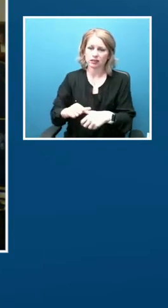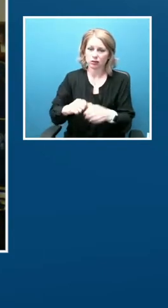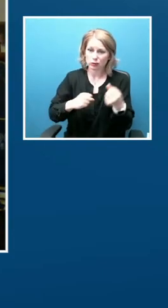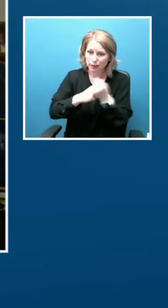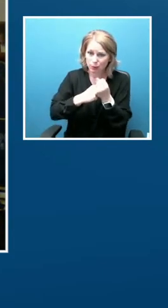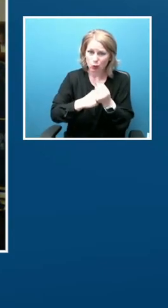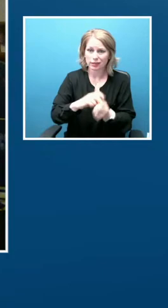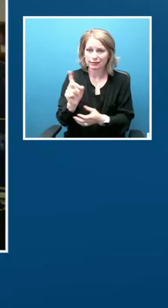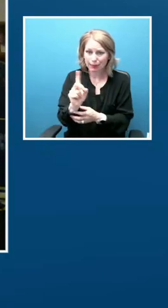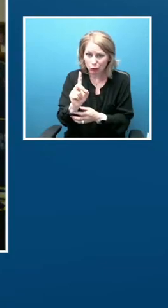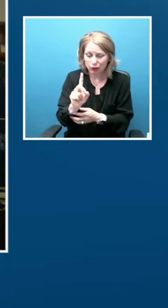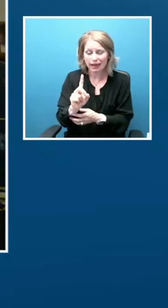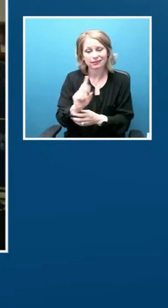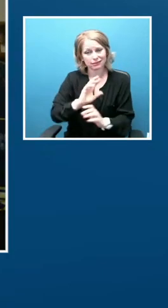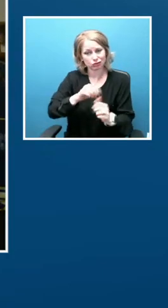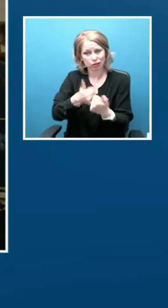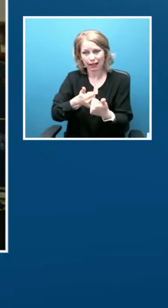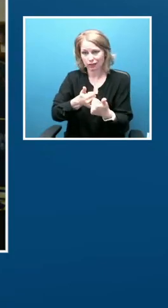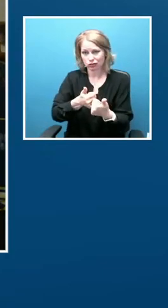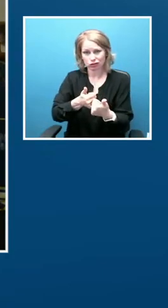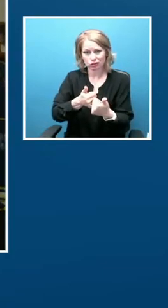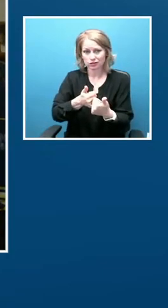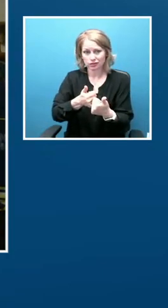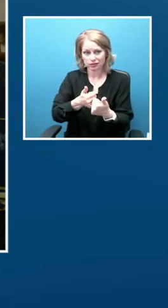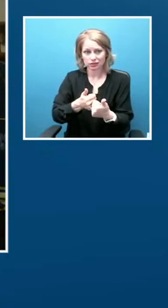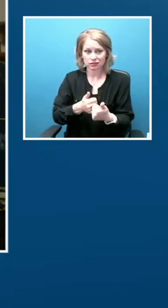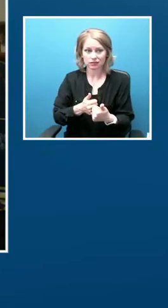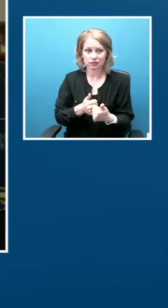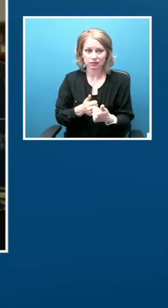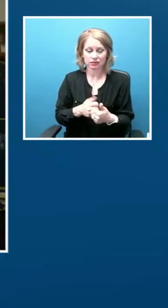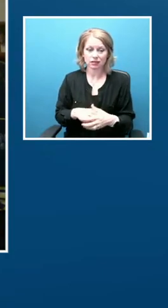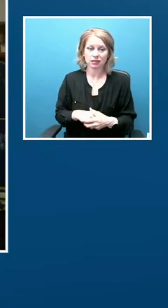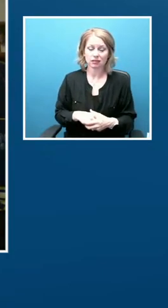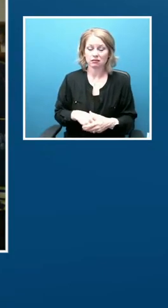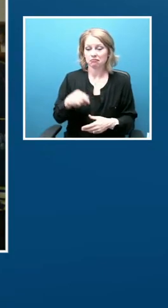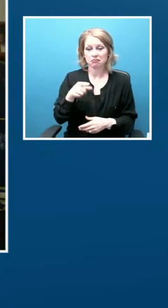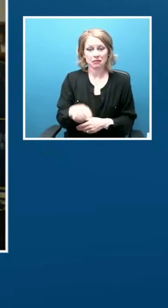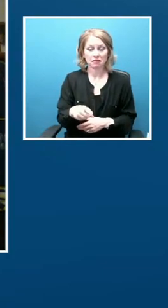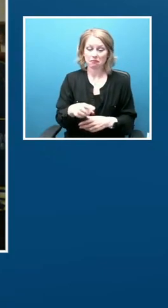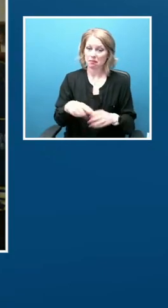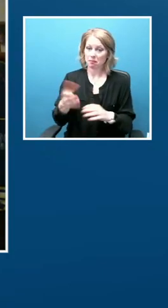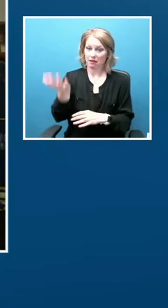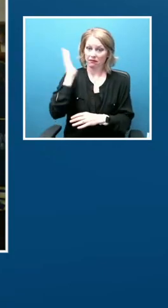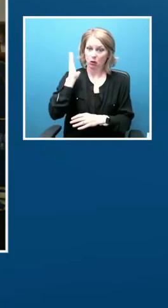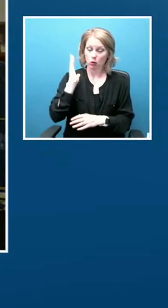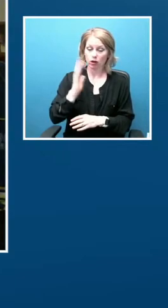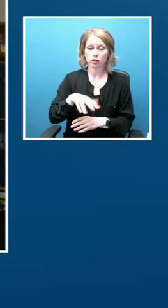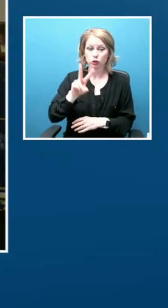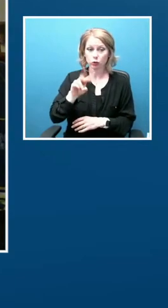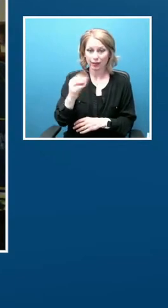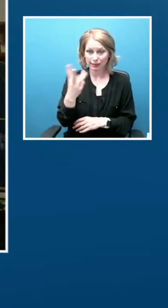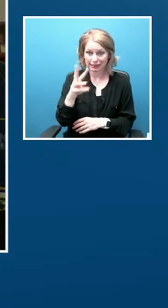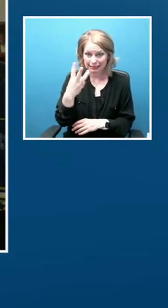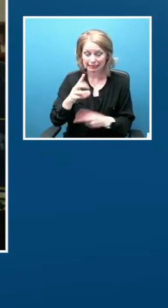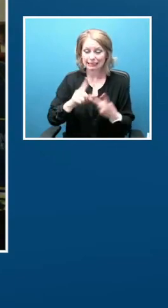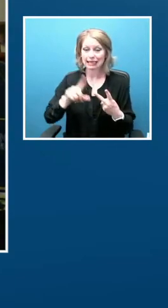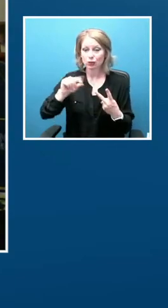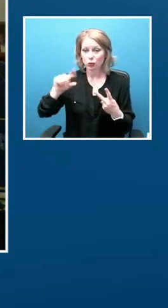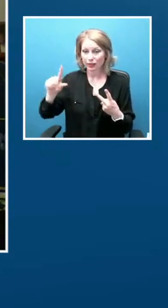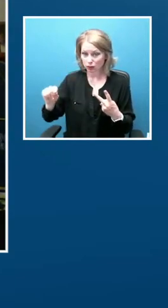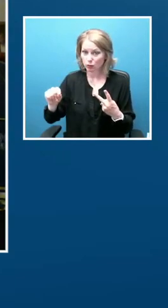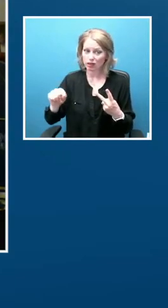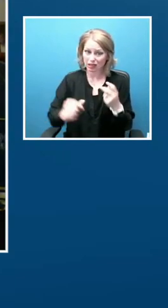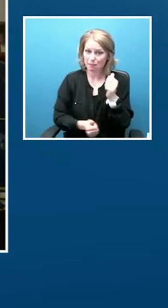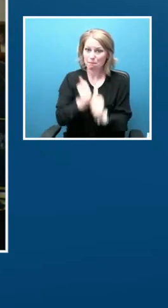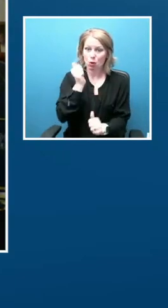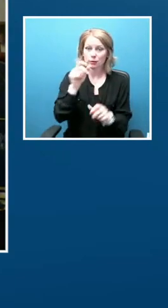been a challenge in a state that overwhelmingly voted for President Trump in 2016 and 2020. A lot of the